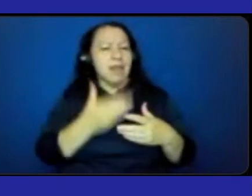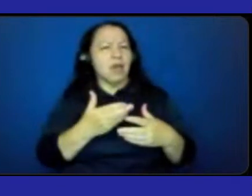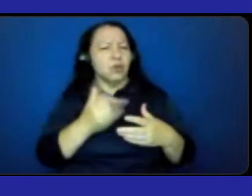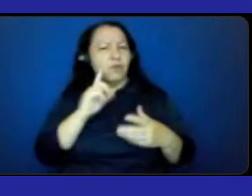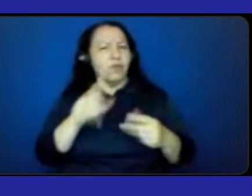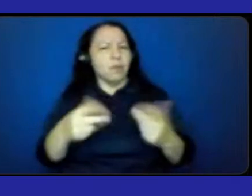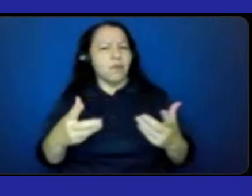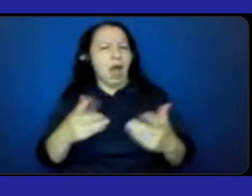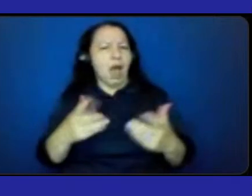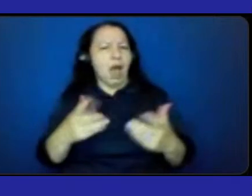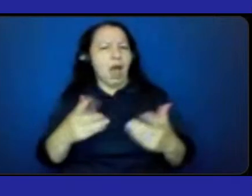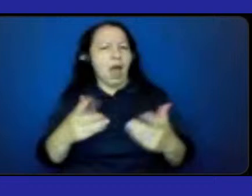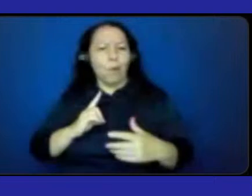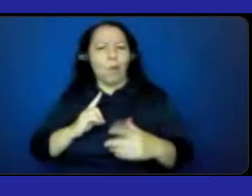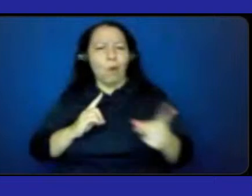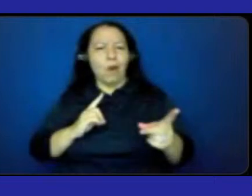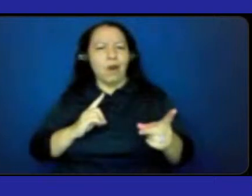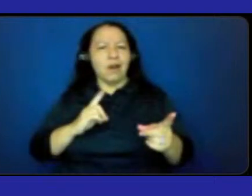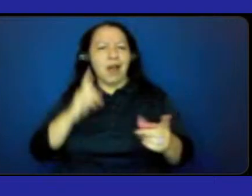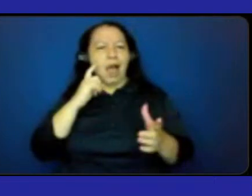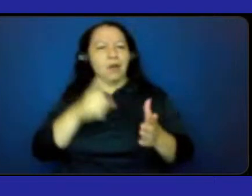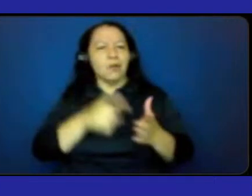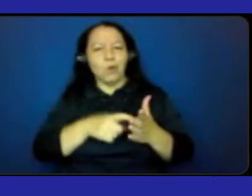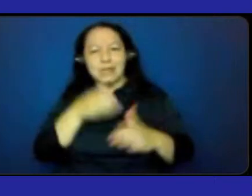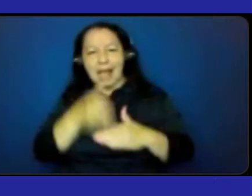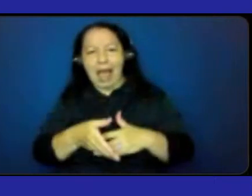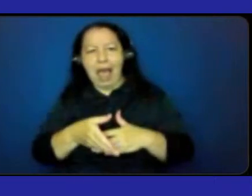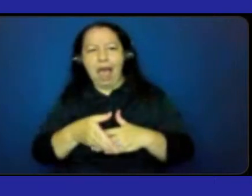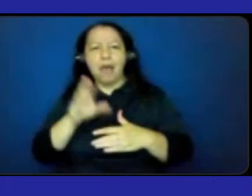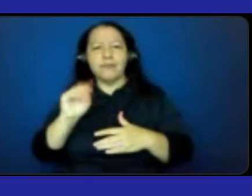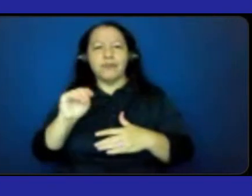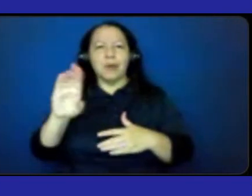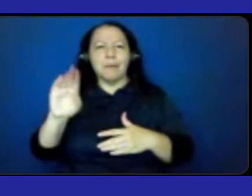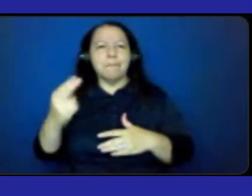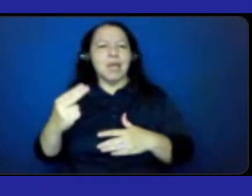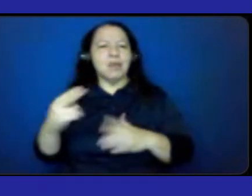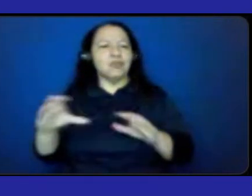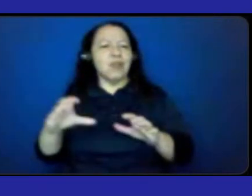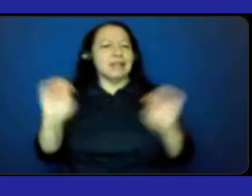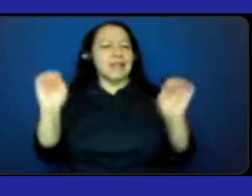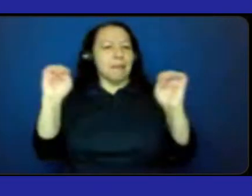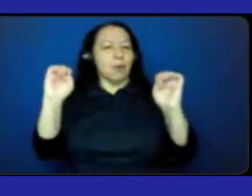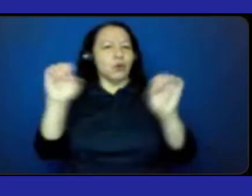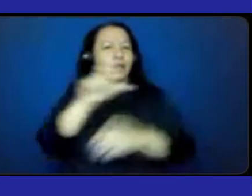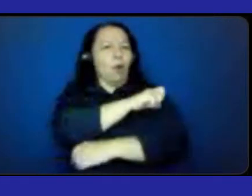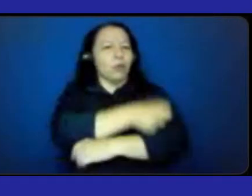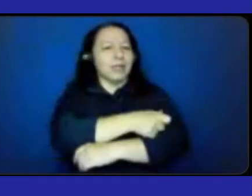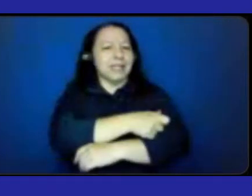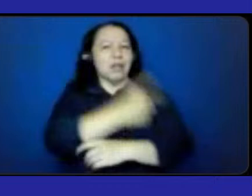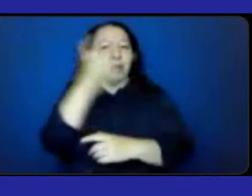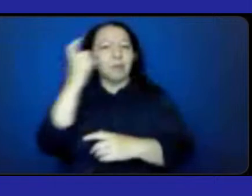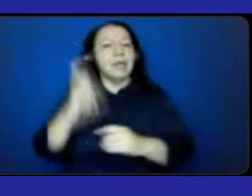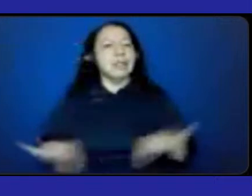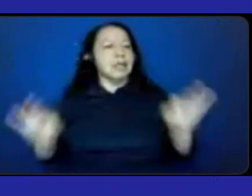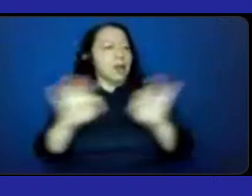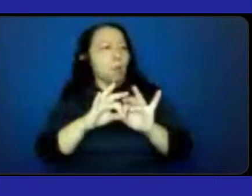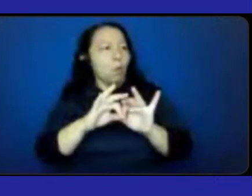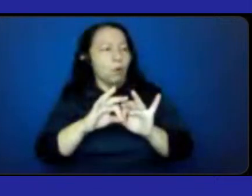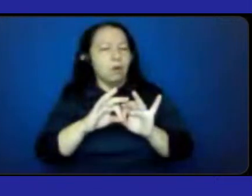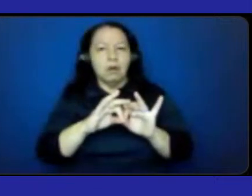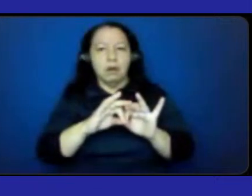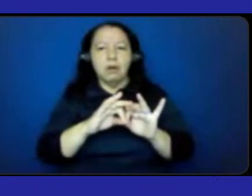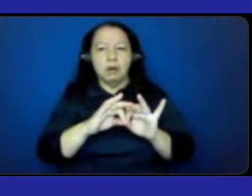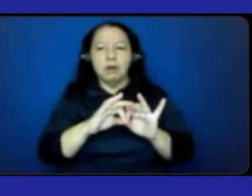after Mitch does the emergency authorization, because it is important to at